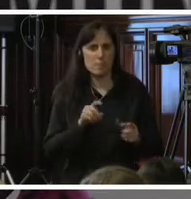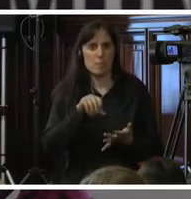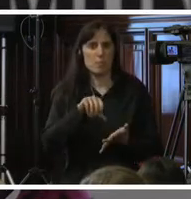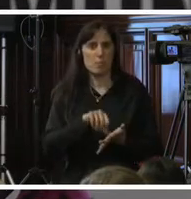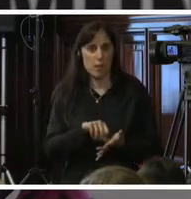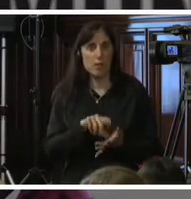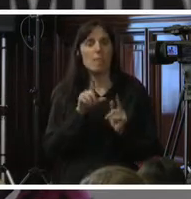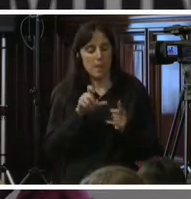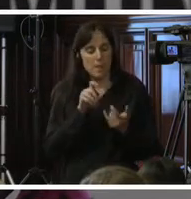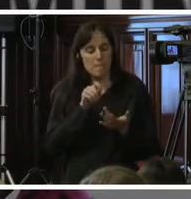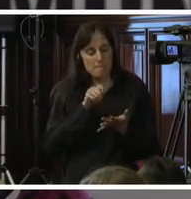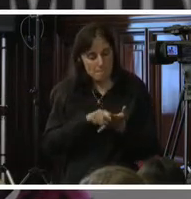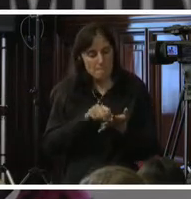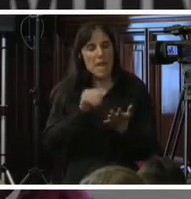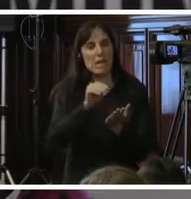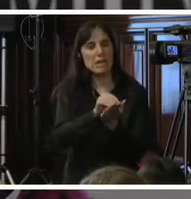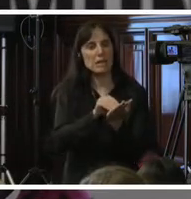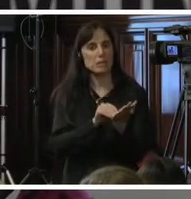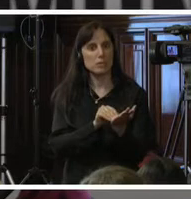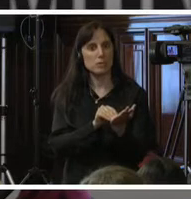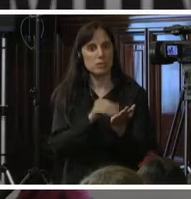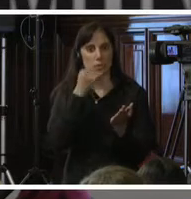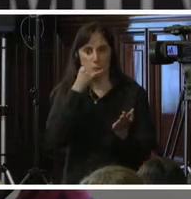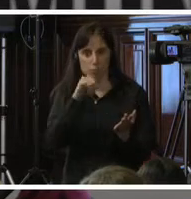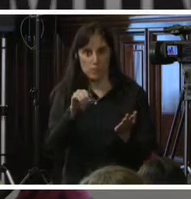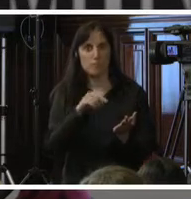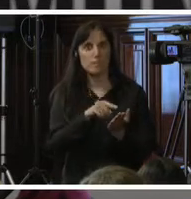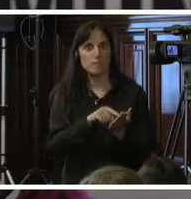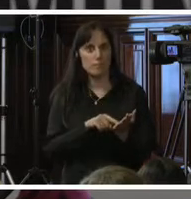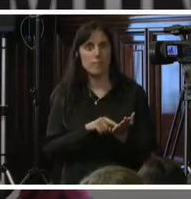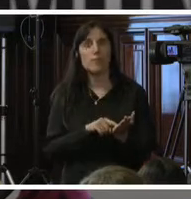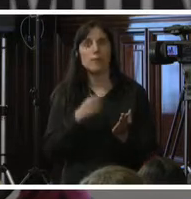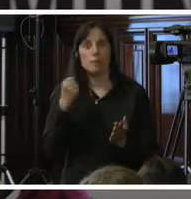very strongly with the recipient countries, who are the greatest,